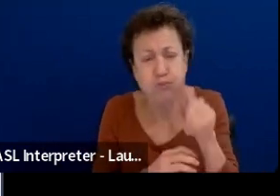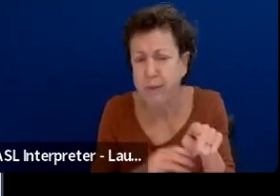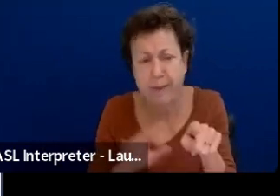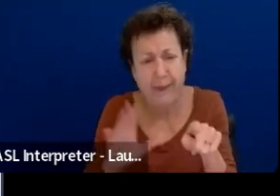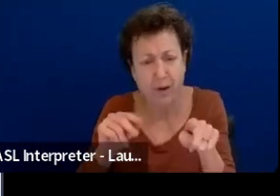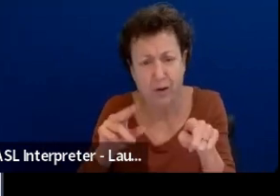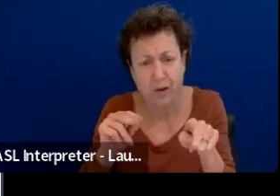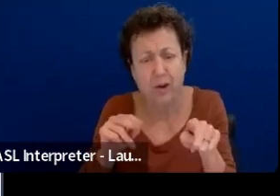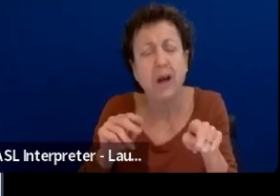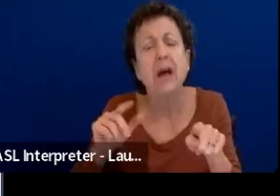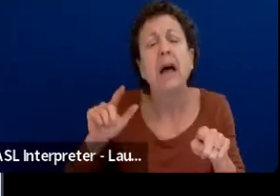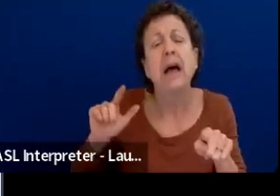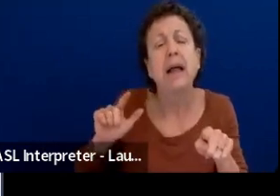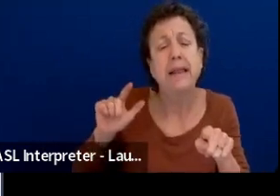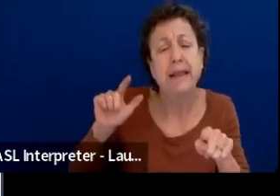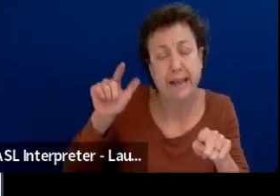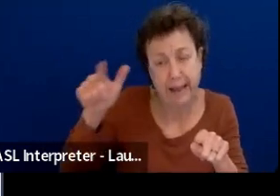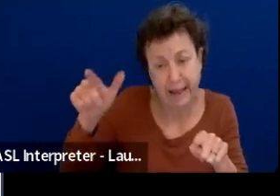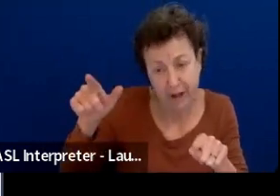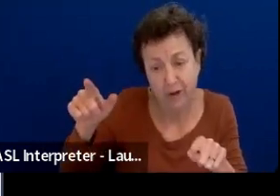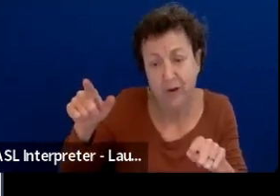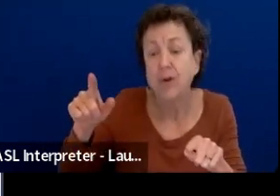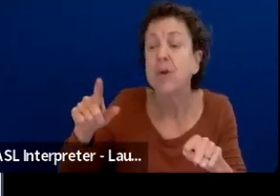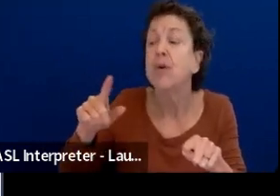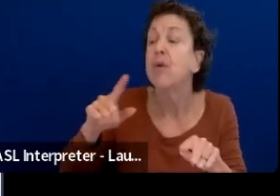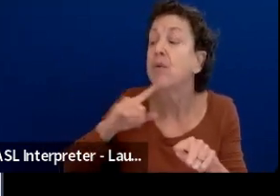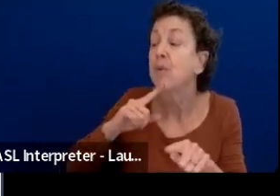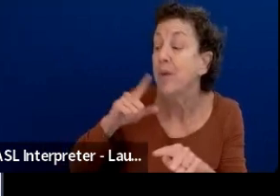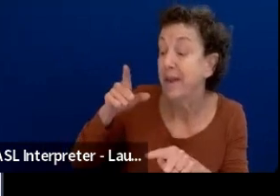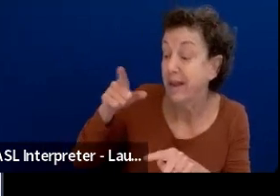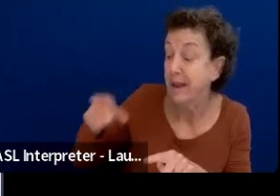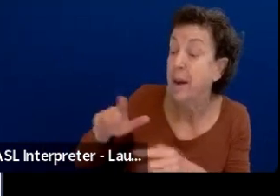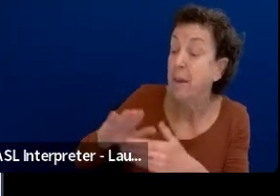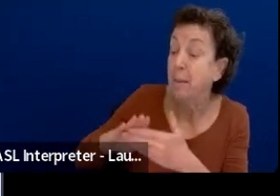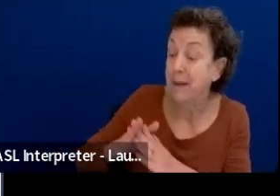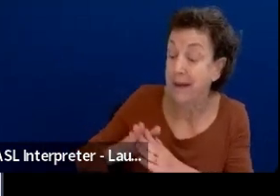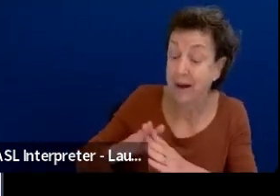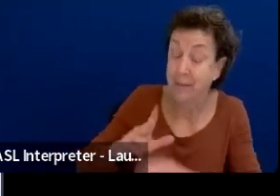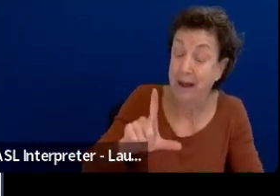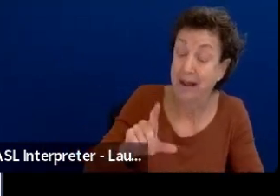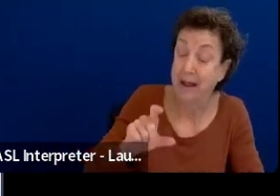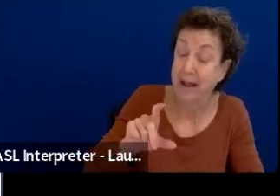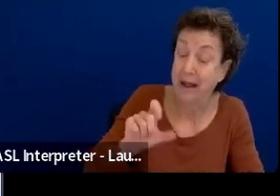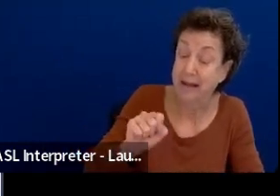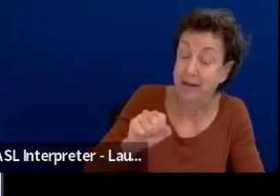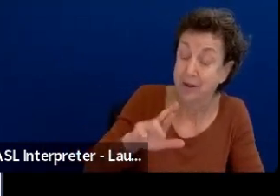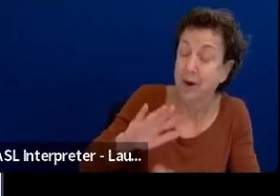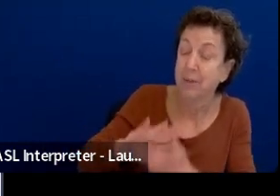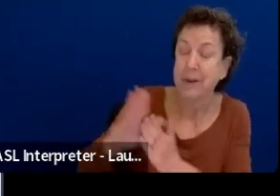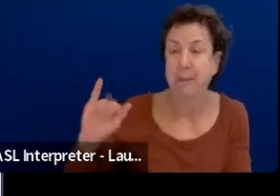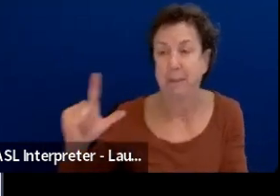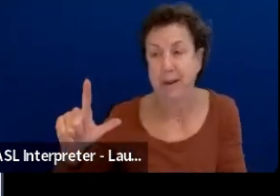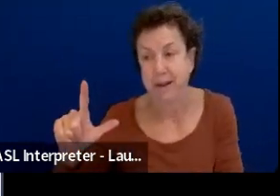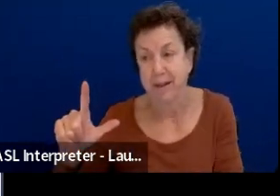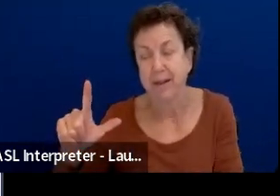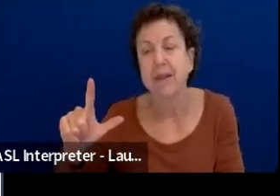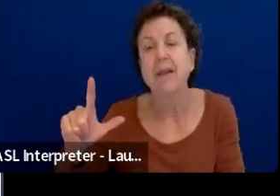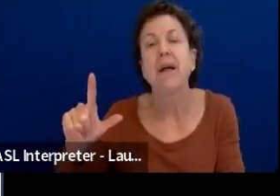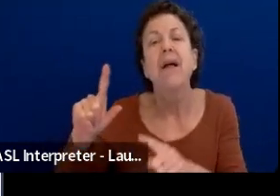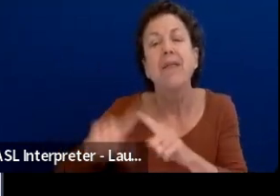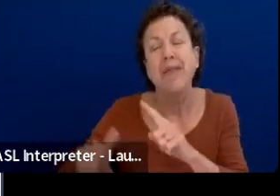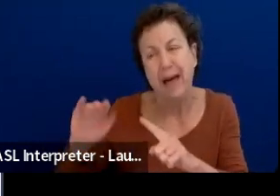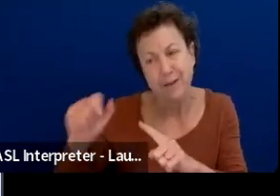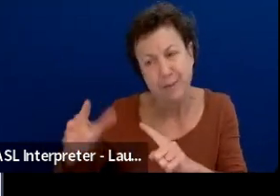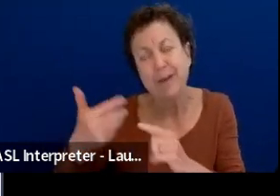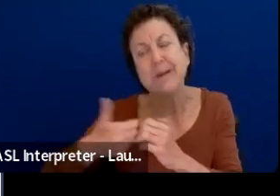bill until it's actually given a bill number and entered into another part of the